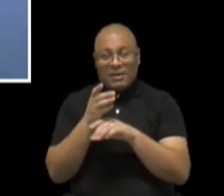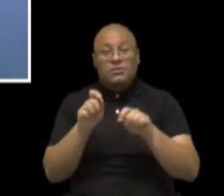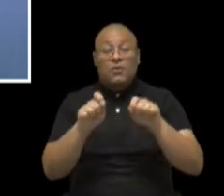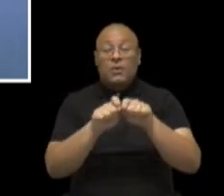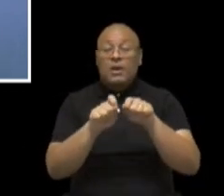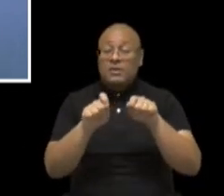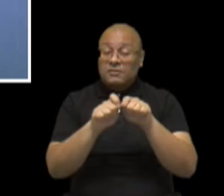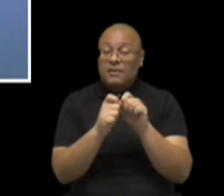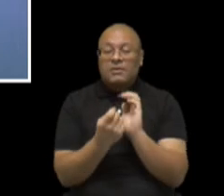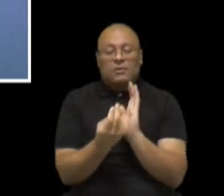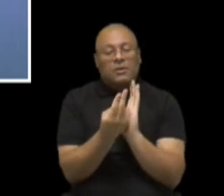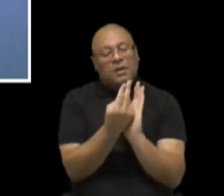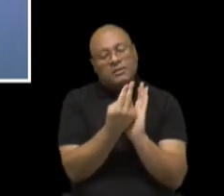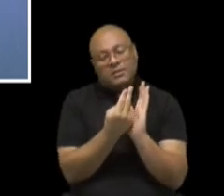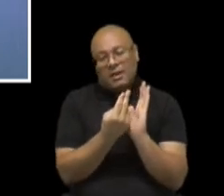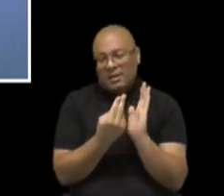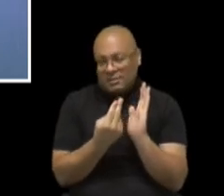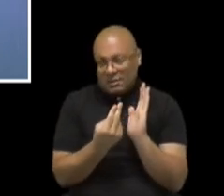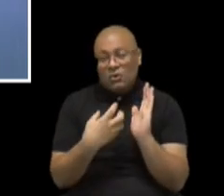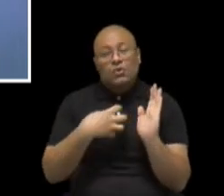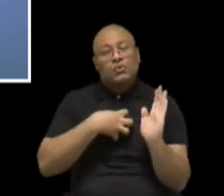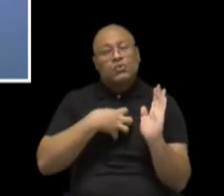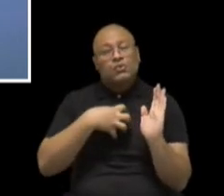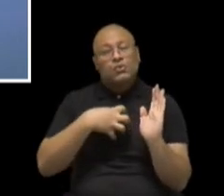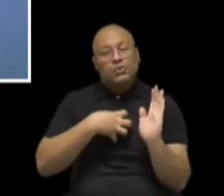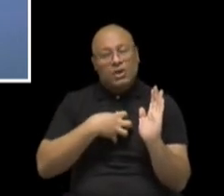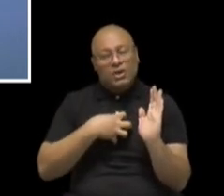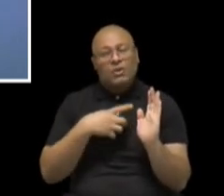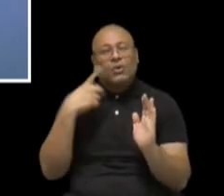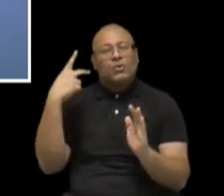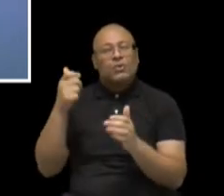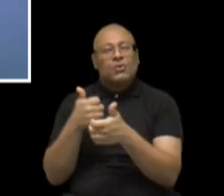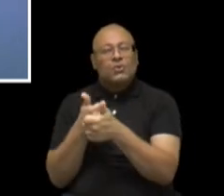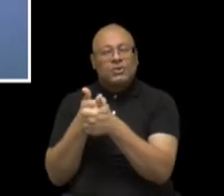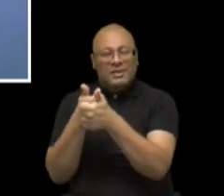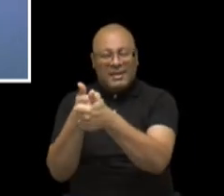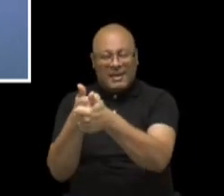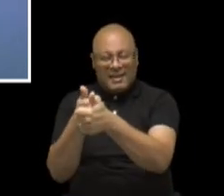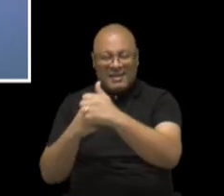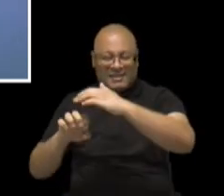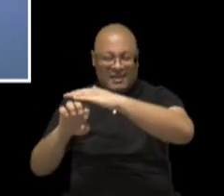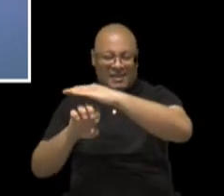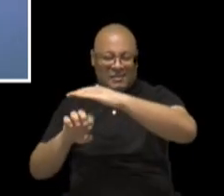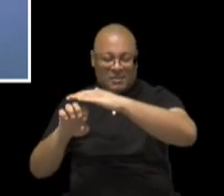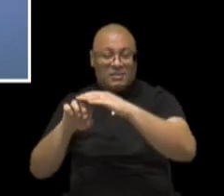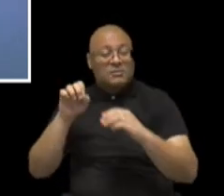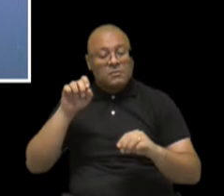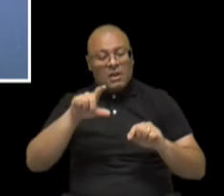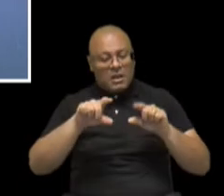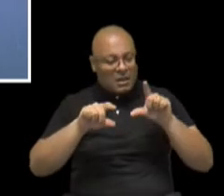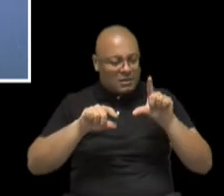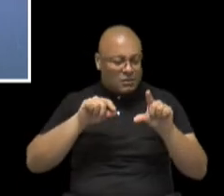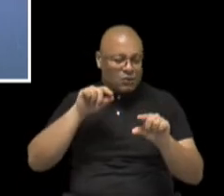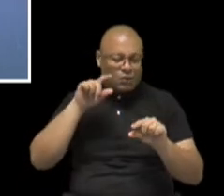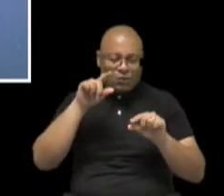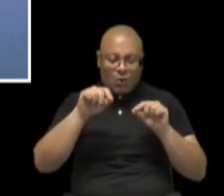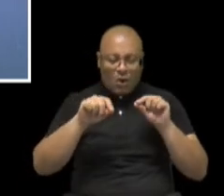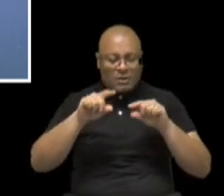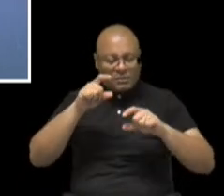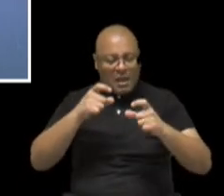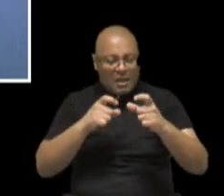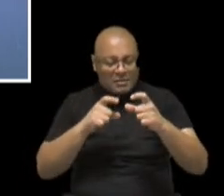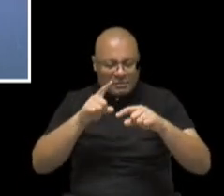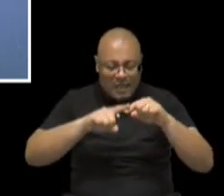eles desenham as roupas de acordo com os guidelines da MMissoni, e aí ela escolhe as peças, né,